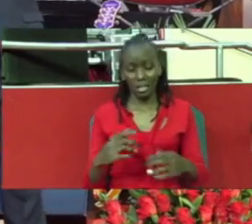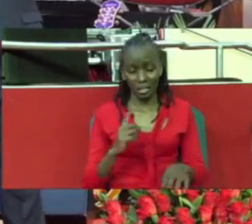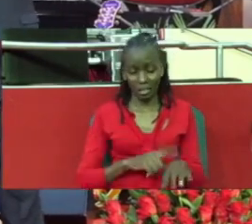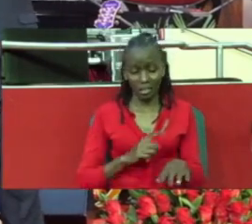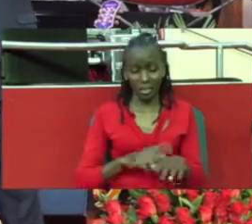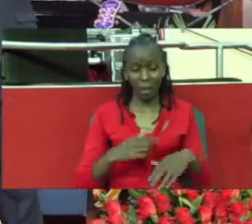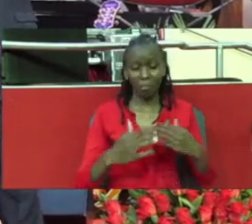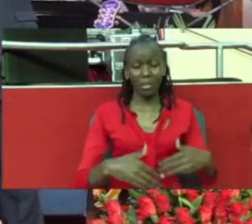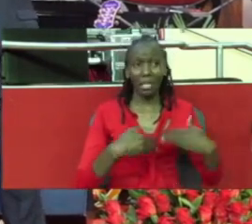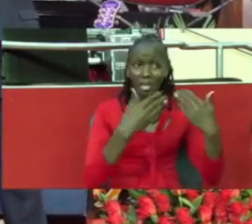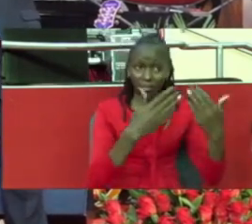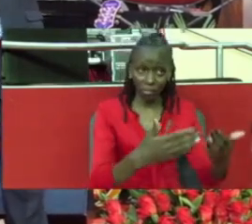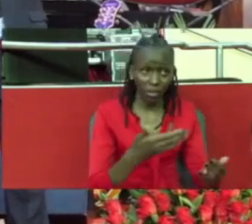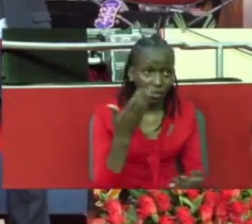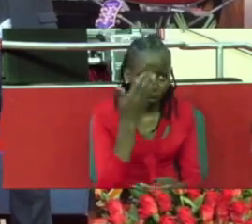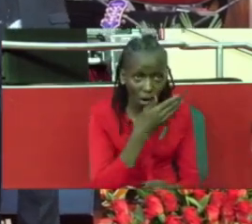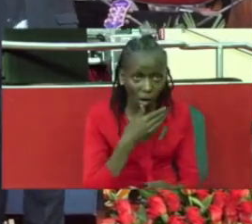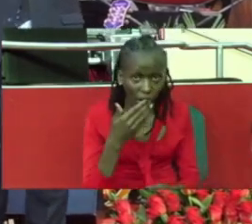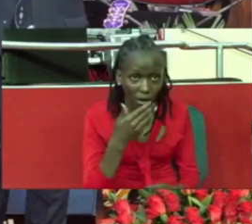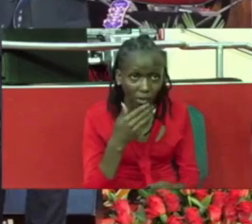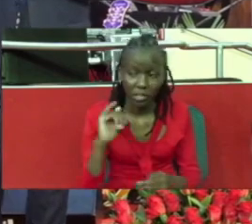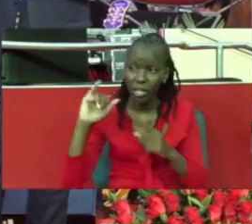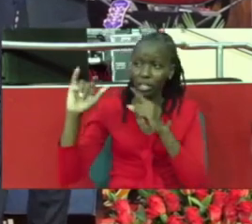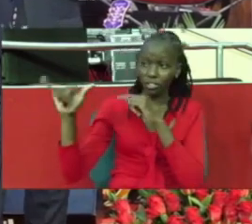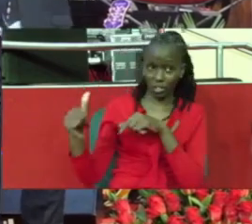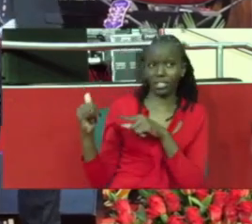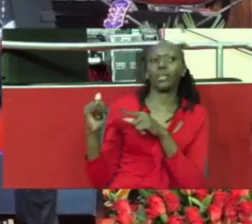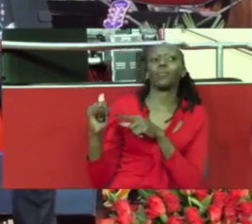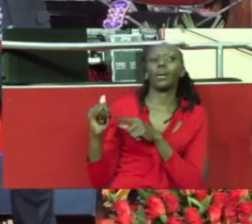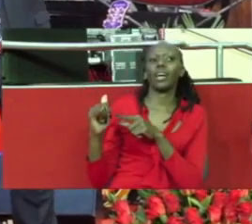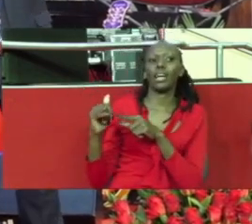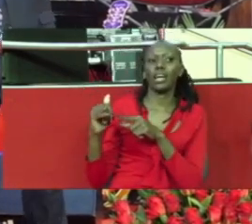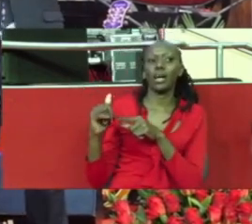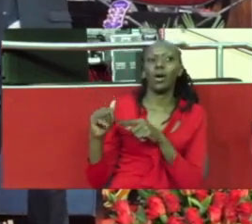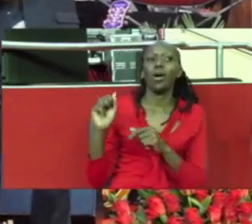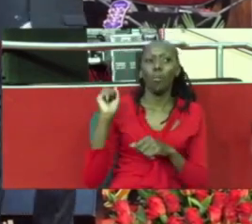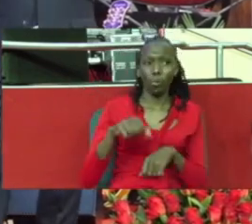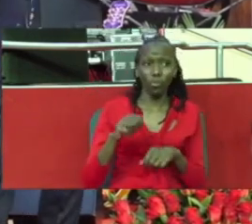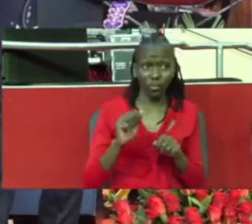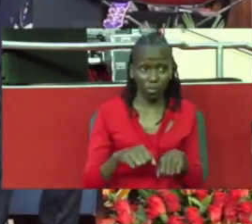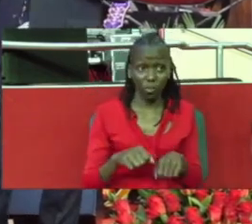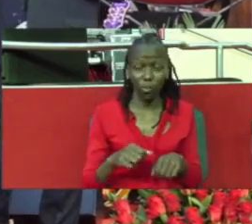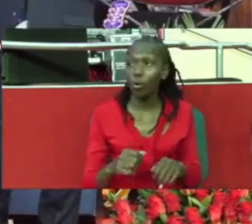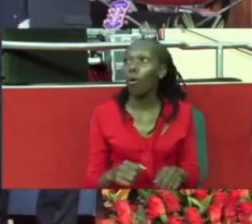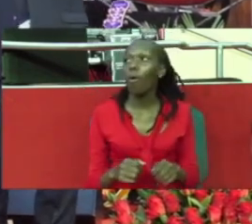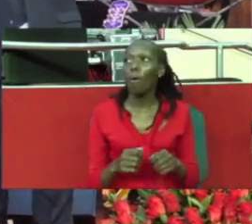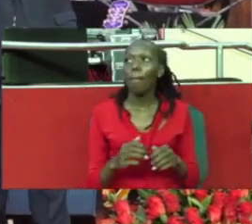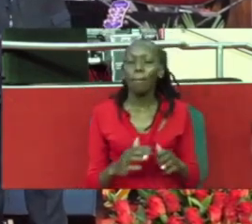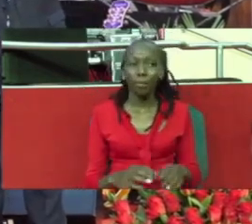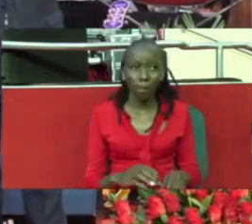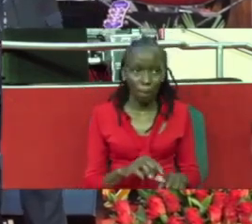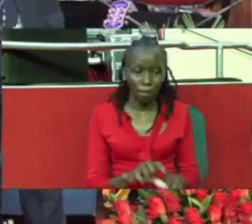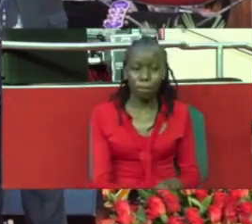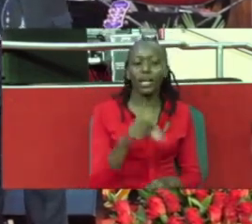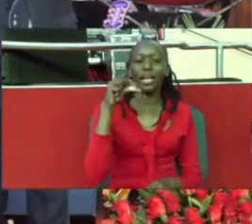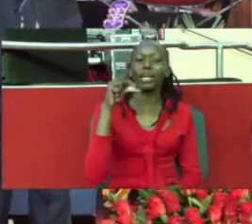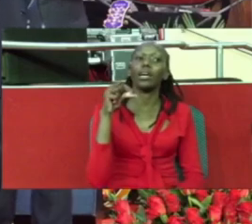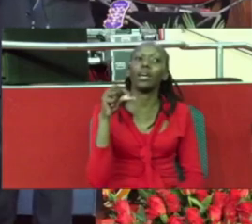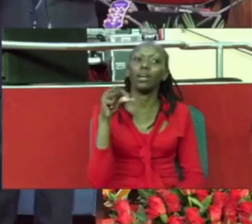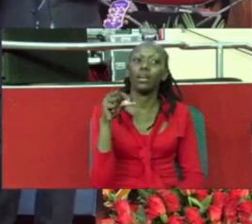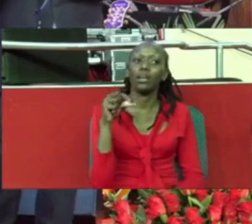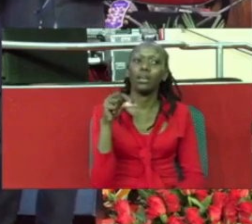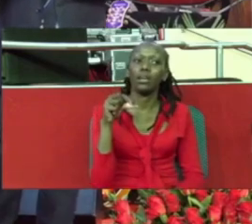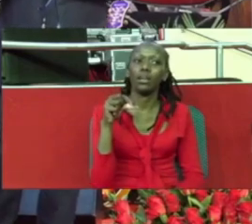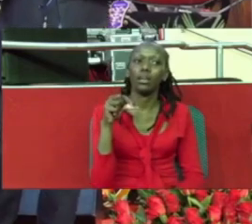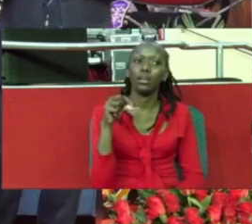mafuta. Jeremiah would pluck. Yeremia angeweza kung'oa. Jeremiah would uproot. Yeremia angeweza kung'oa. He would